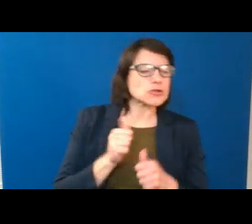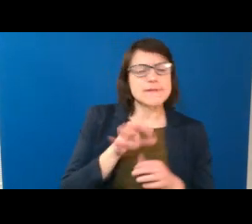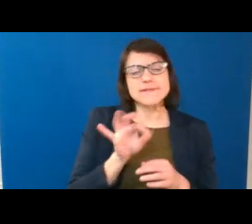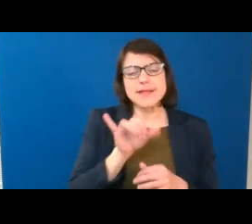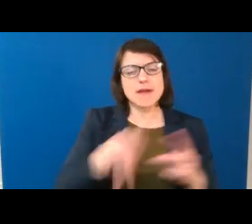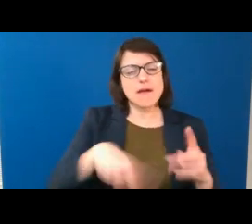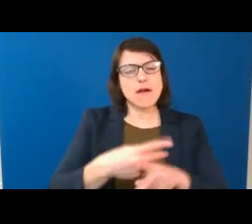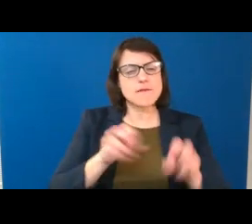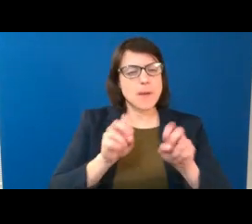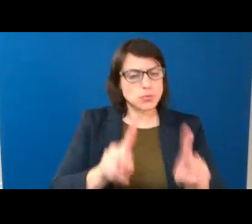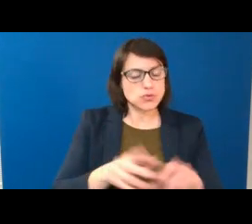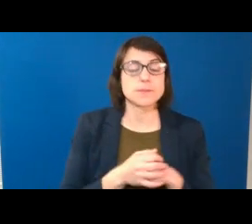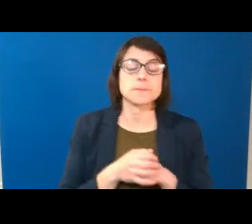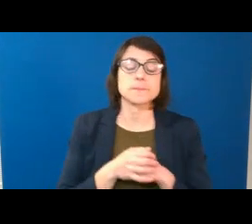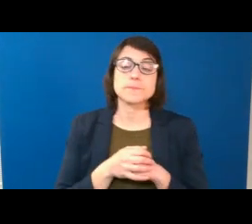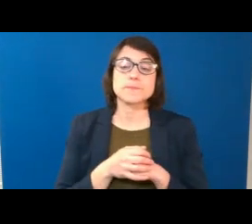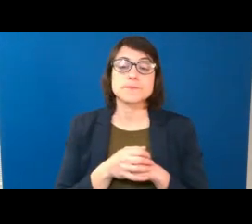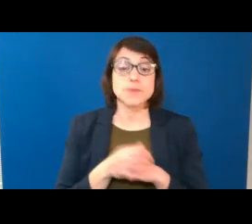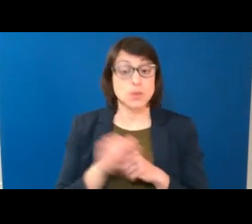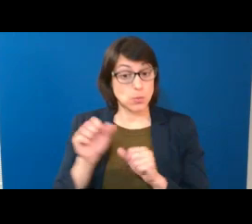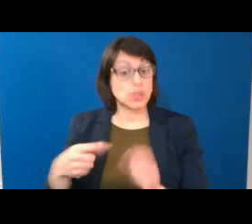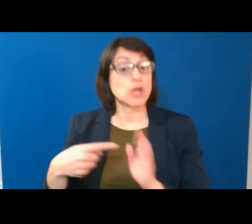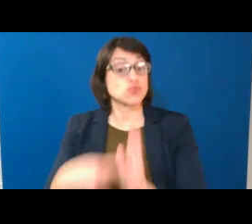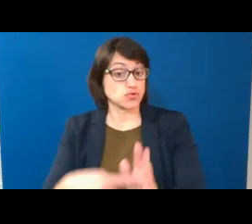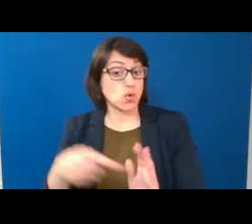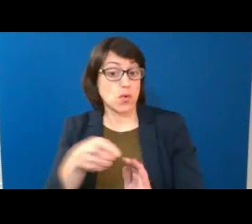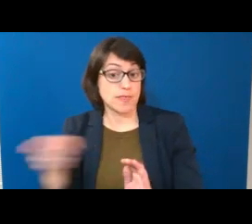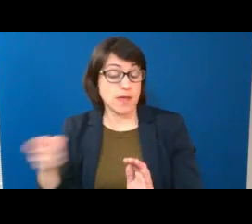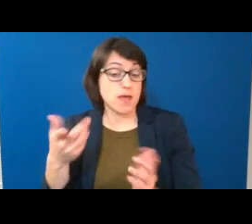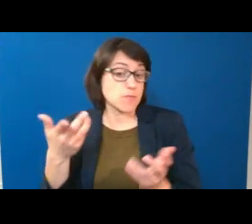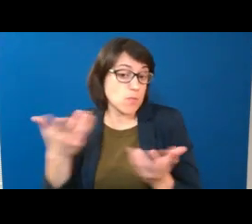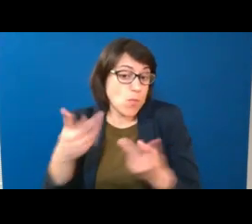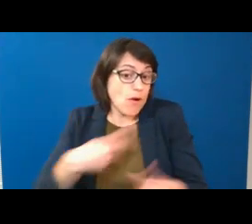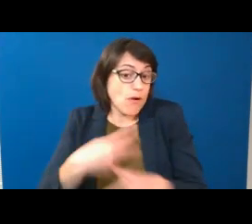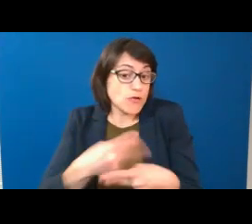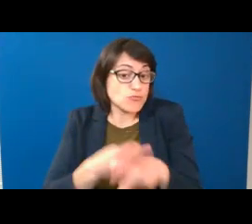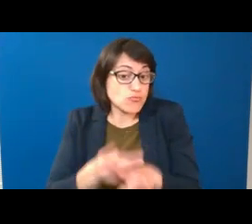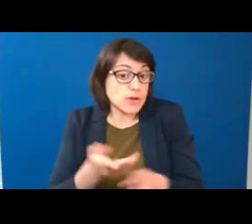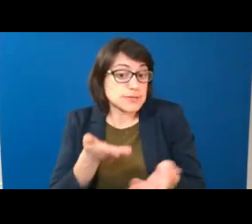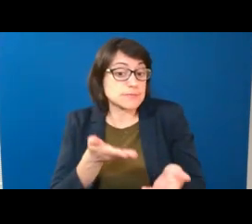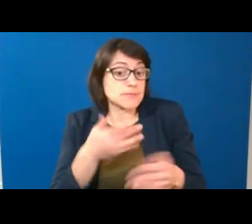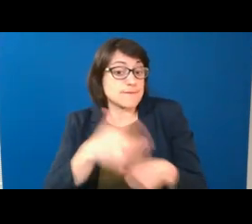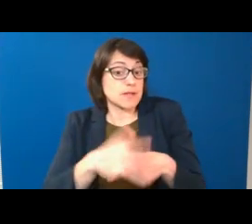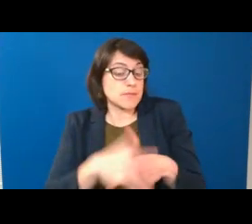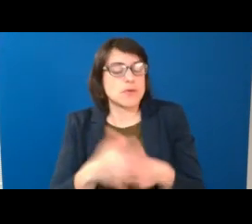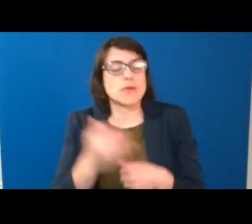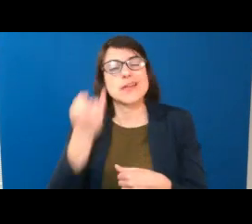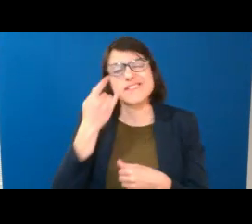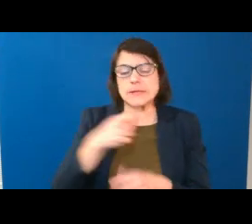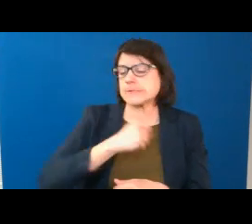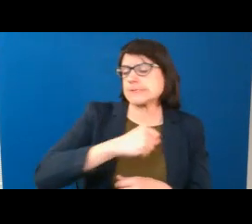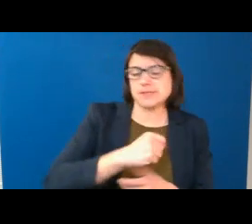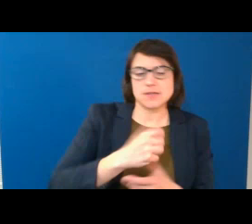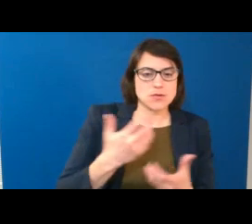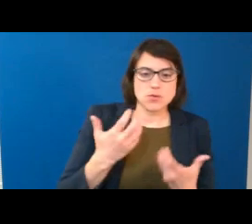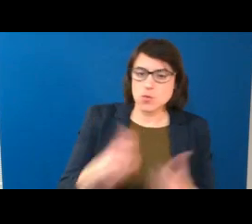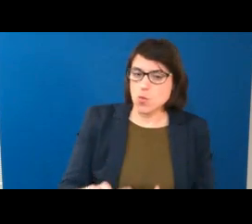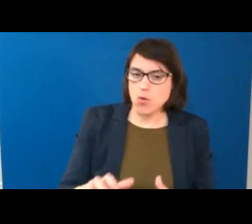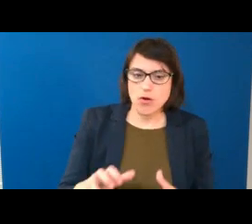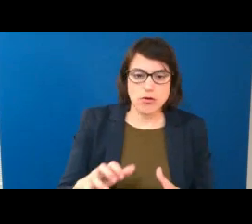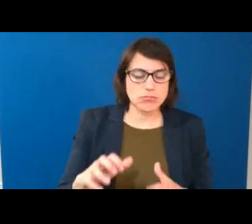We'll show them what other products exist if they are against reusables or they don't have the infrastructure. We'll show